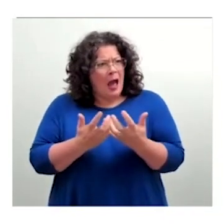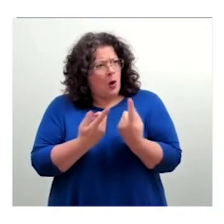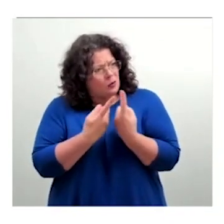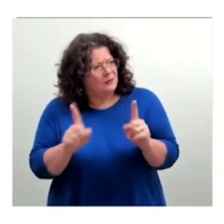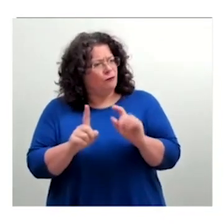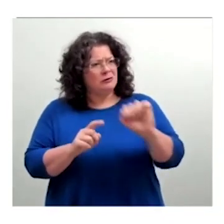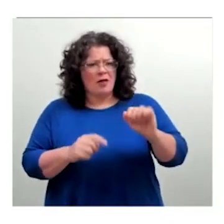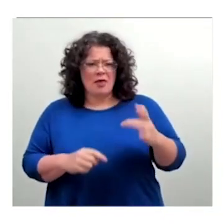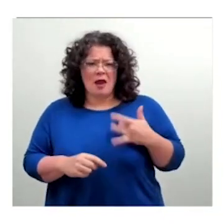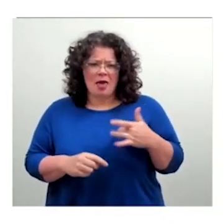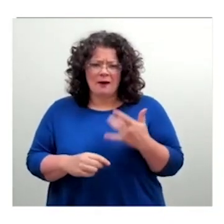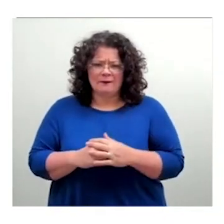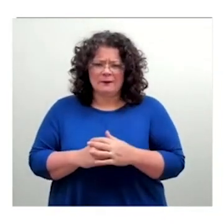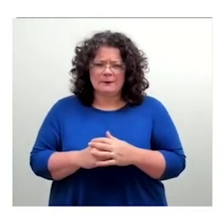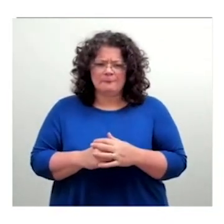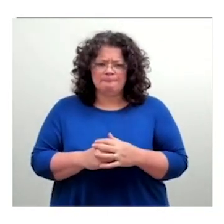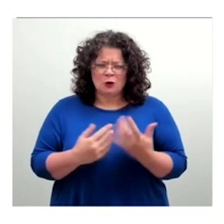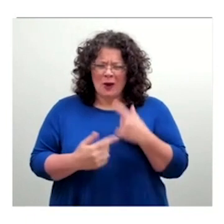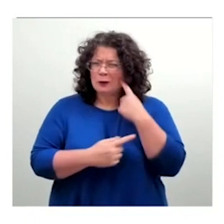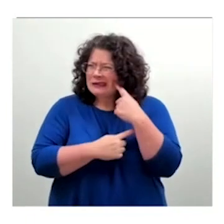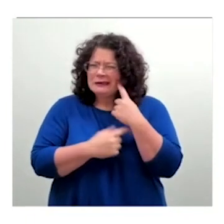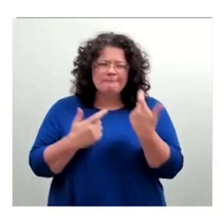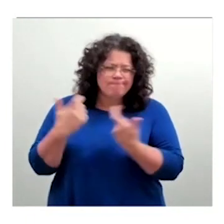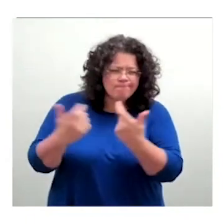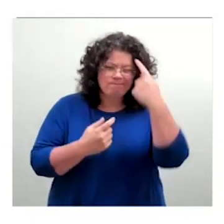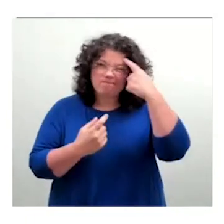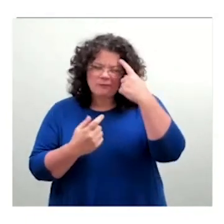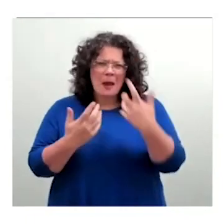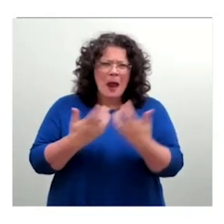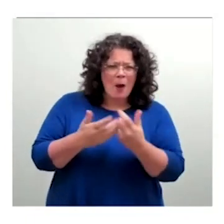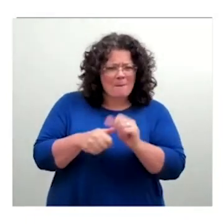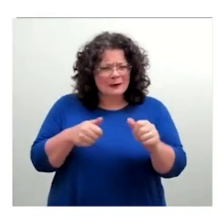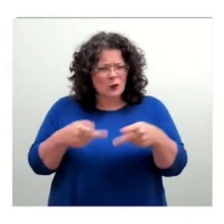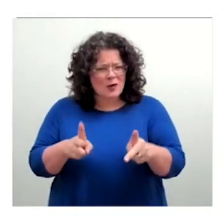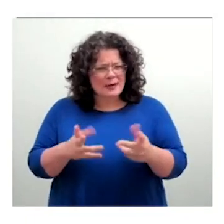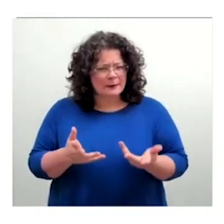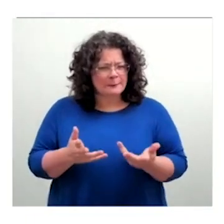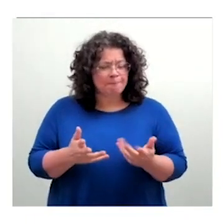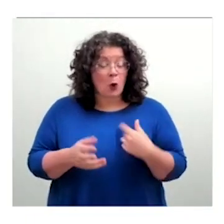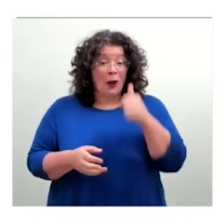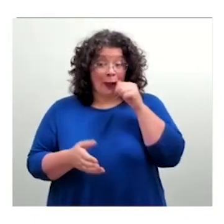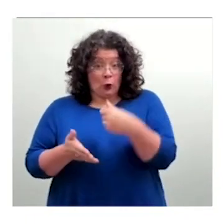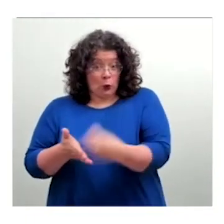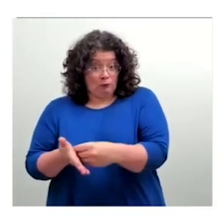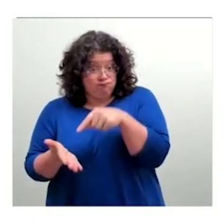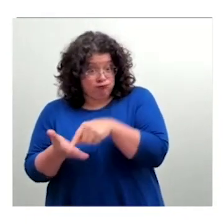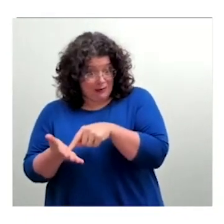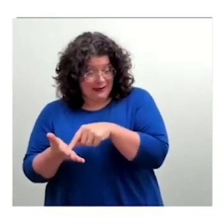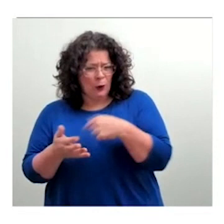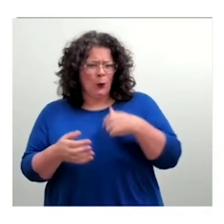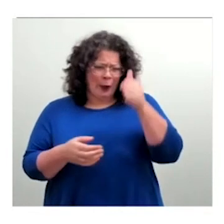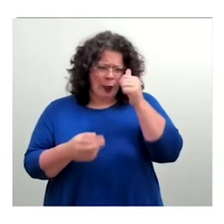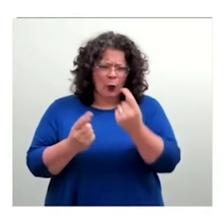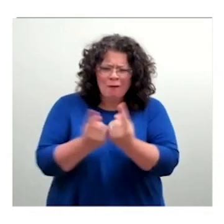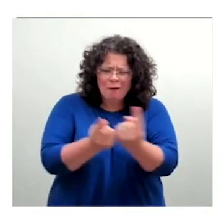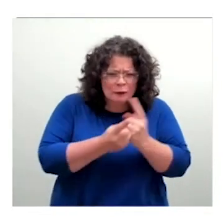stick within that actual, against that set of requirements. And so now with John and the team at the RNIB, exploring